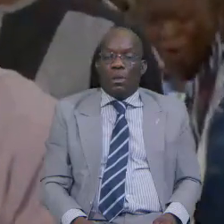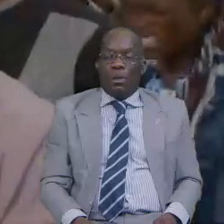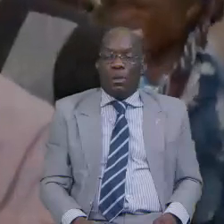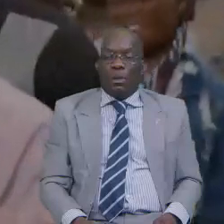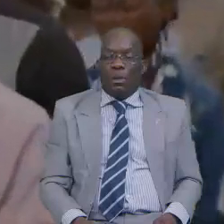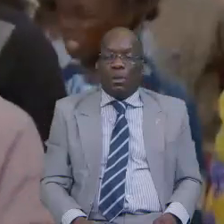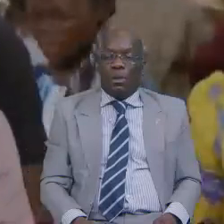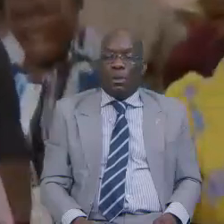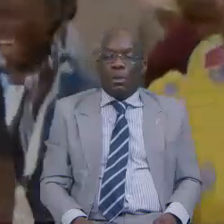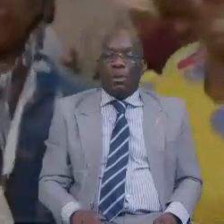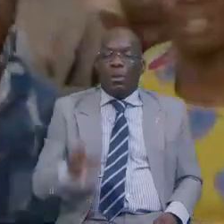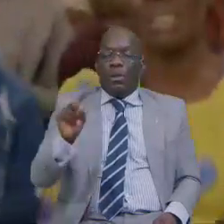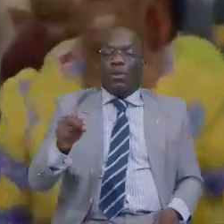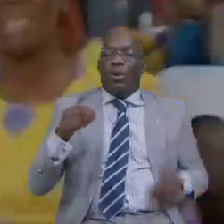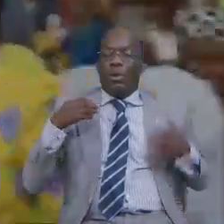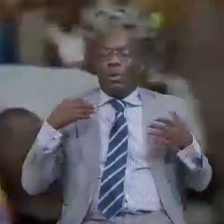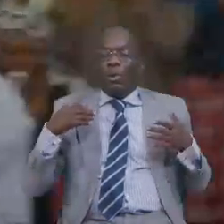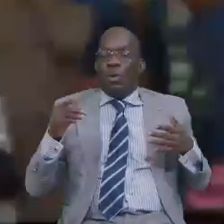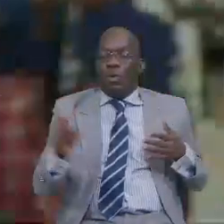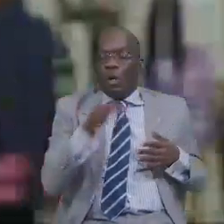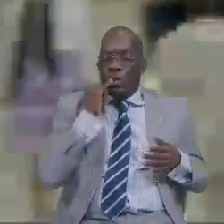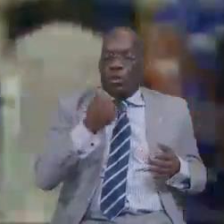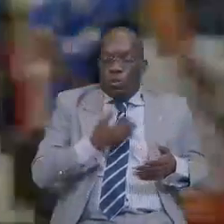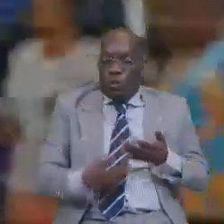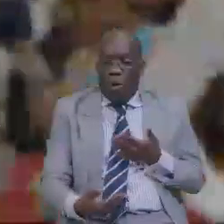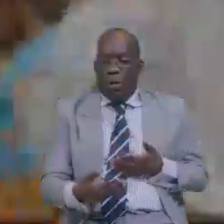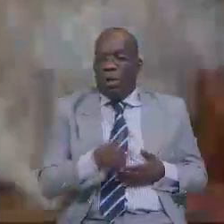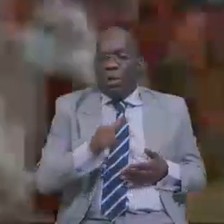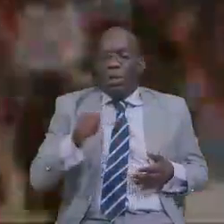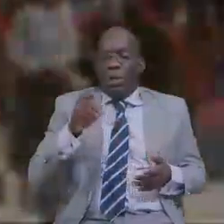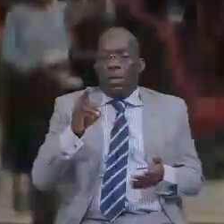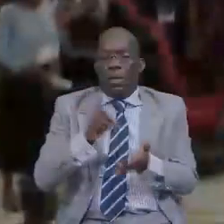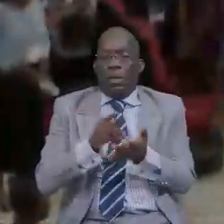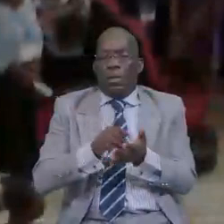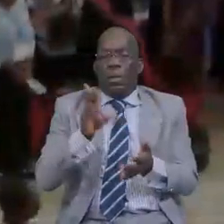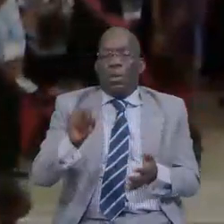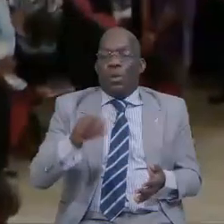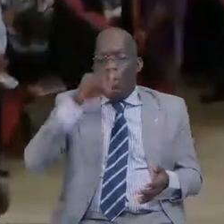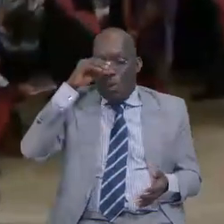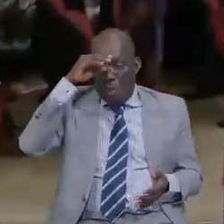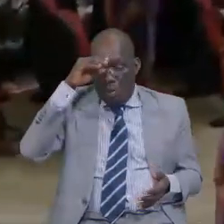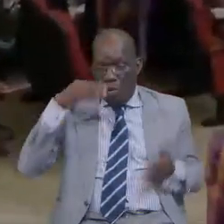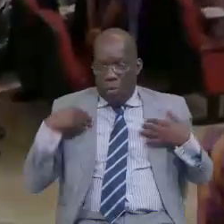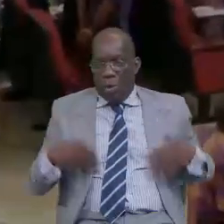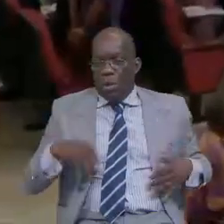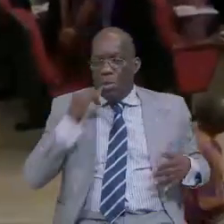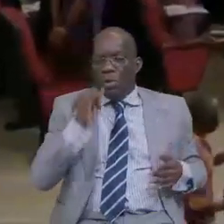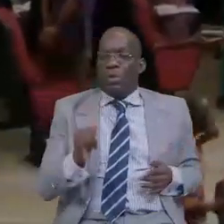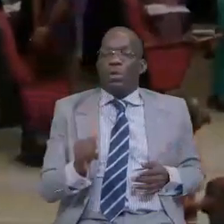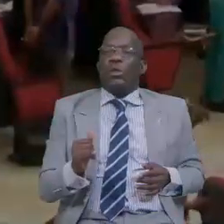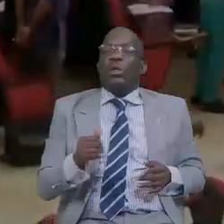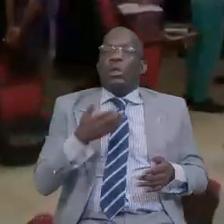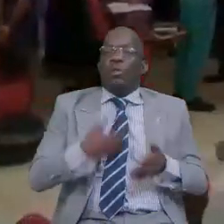Nobody is born a doctor. Nobody is born an engineer. Nobody is